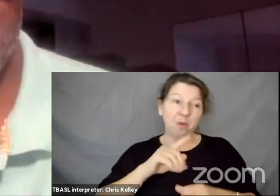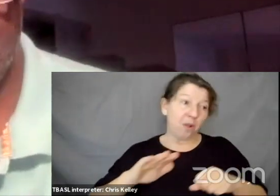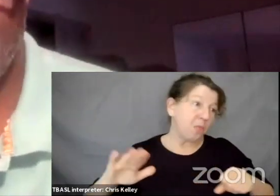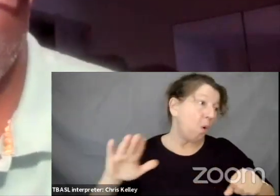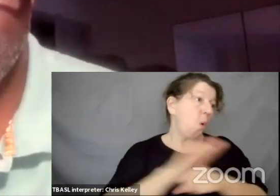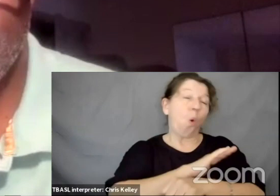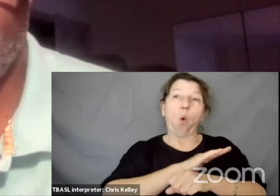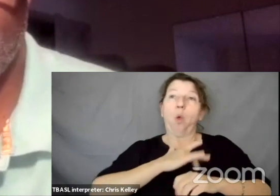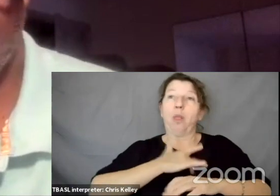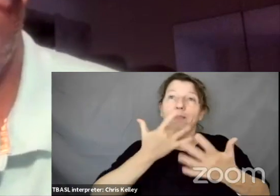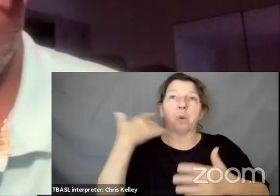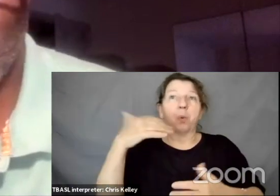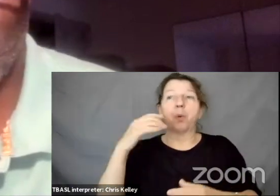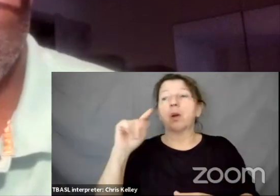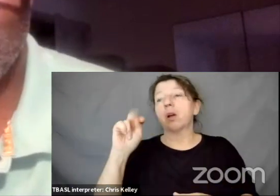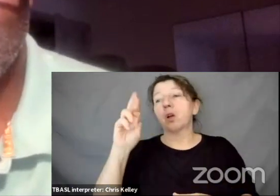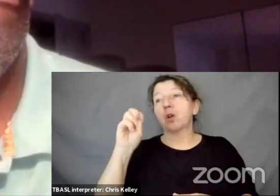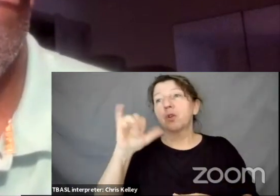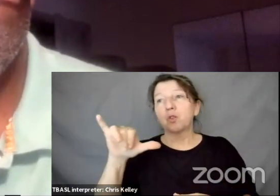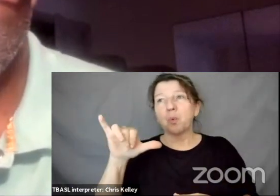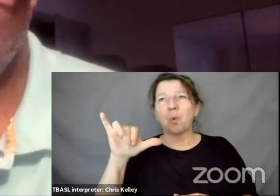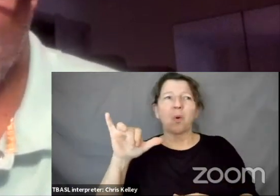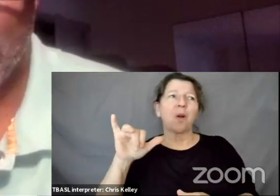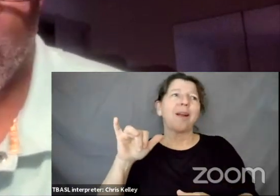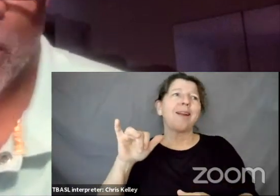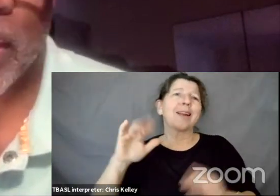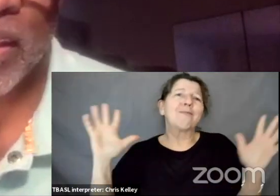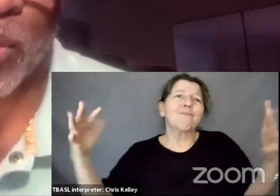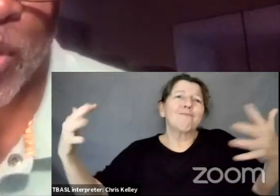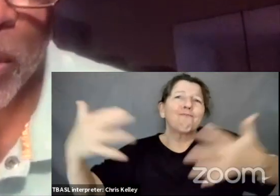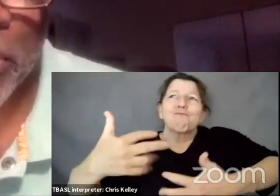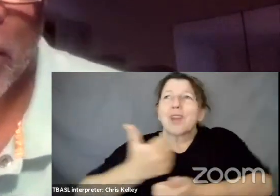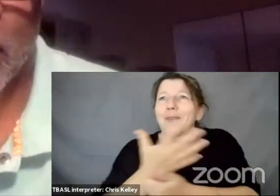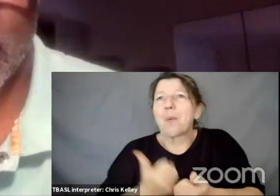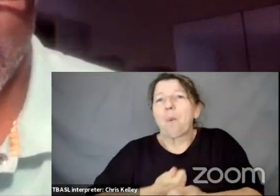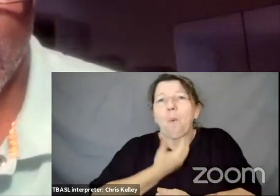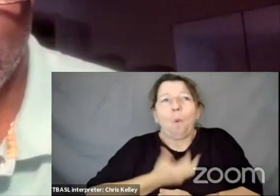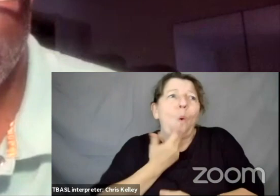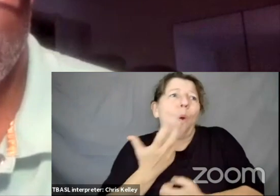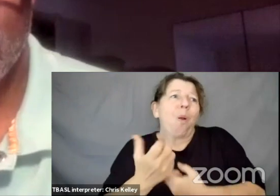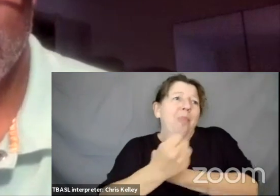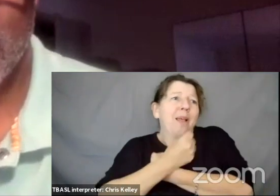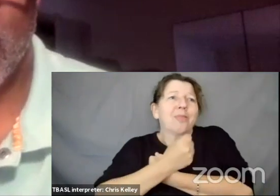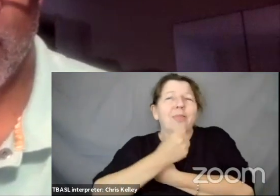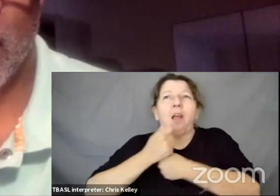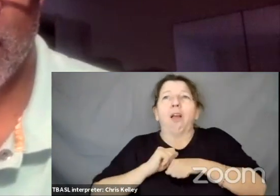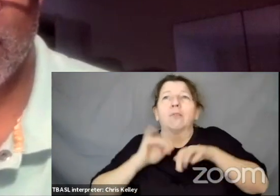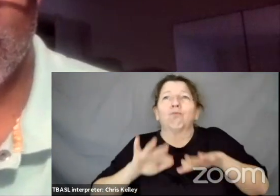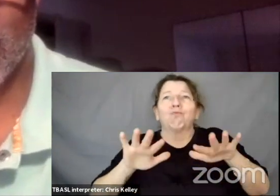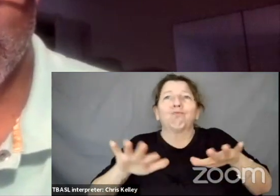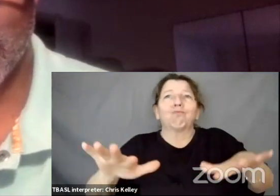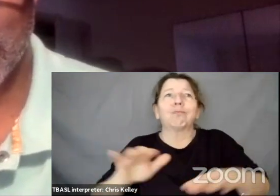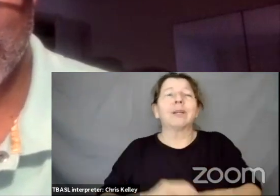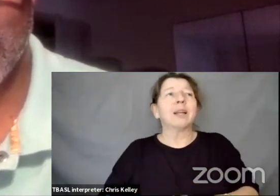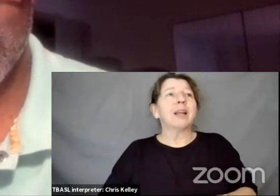I appreciated the whole event. Troy, he wrapped the whole thing in warmth and love. Yeah. And,